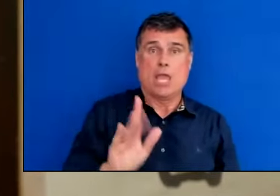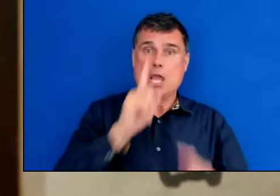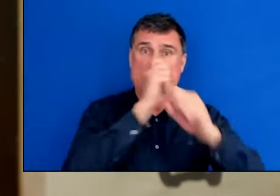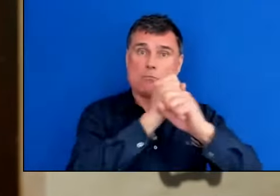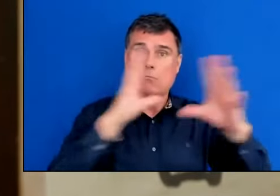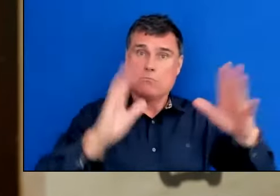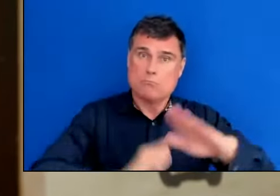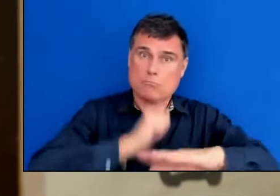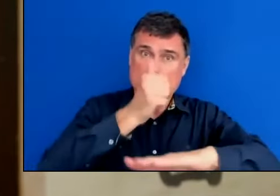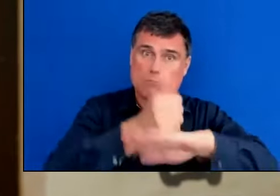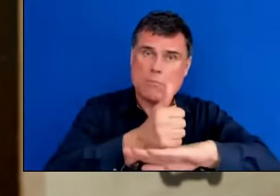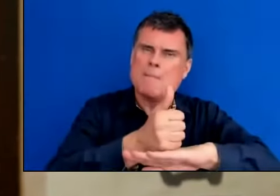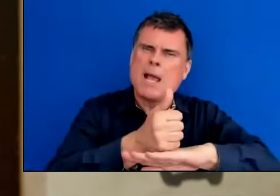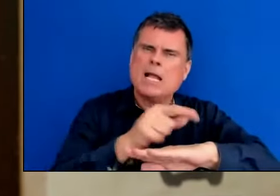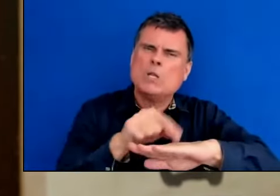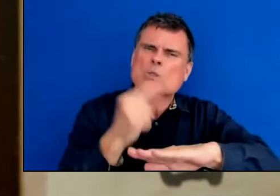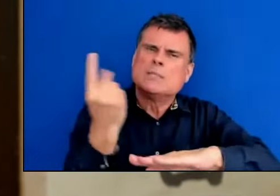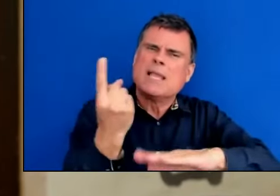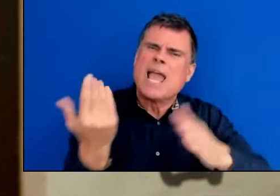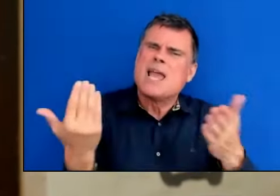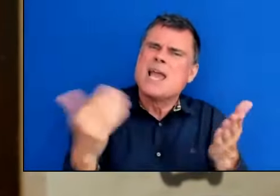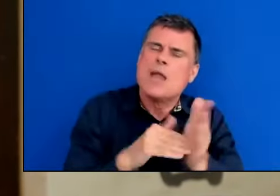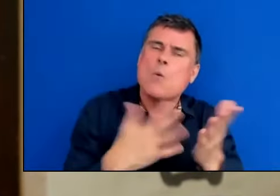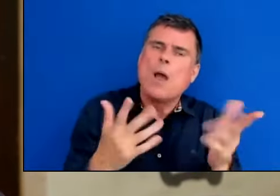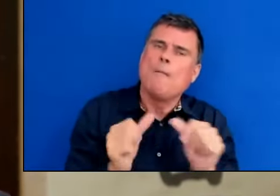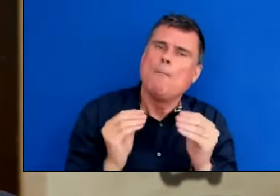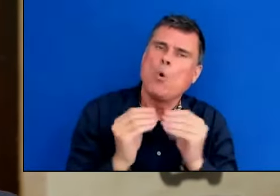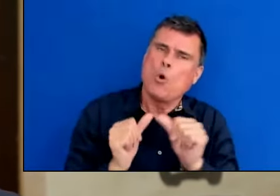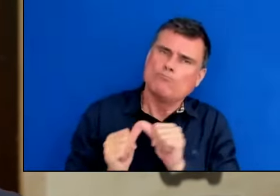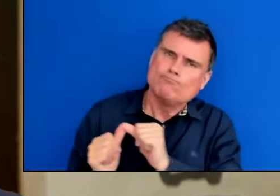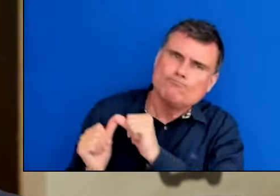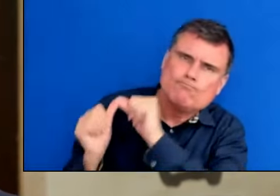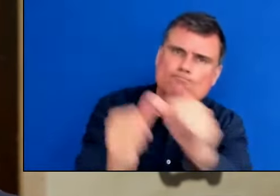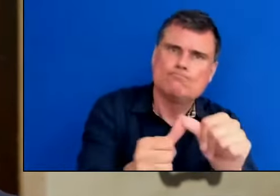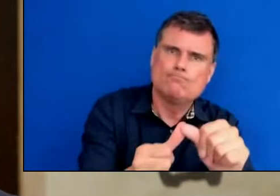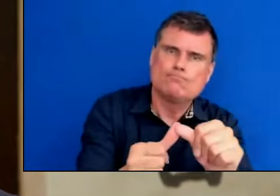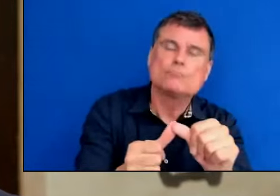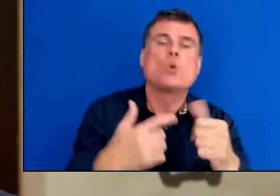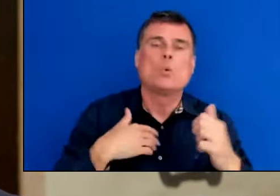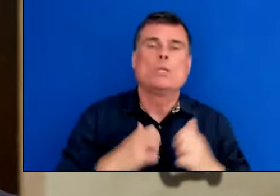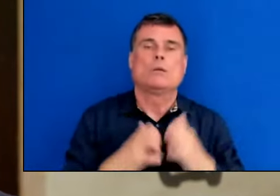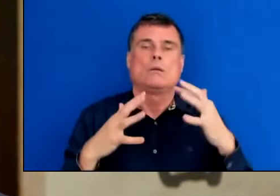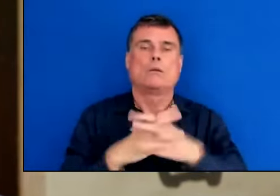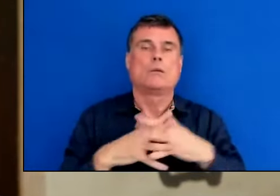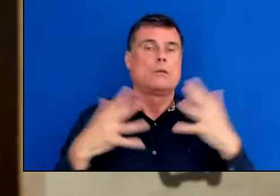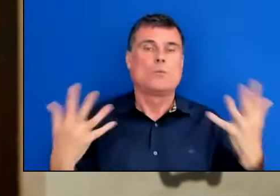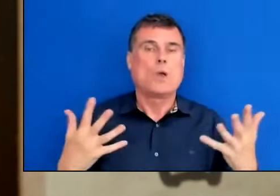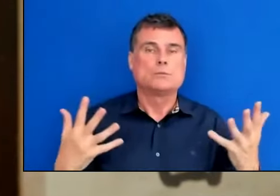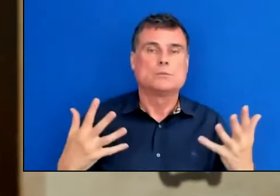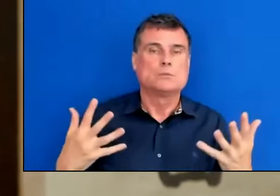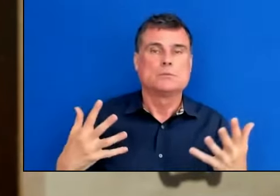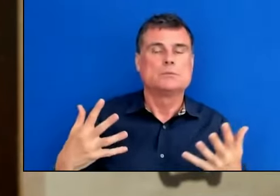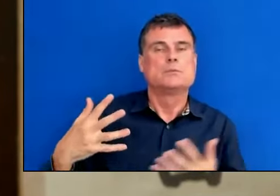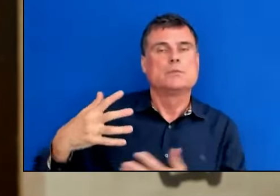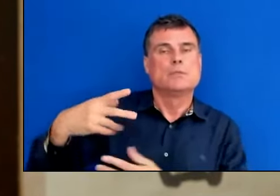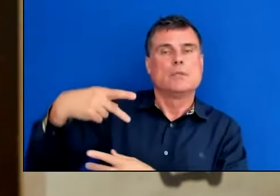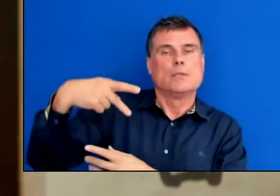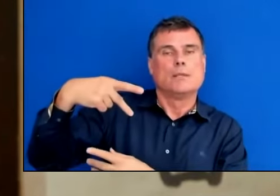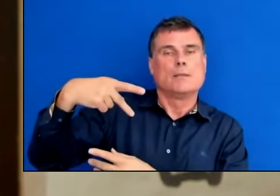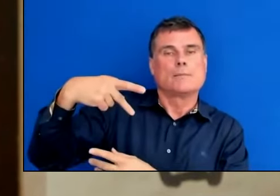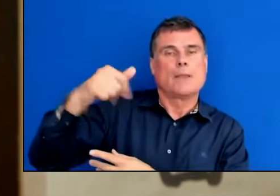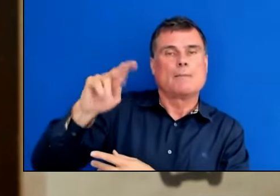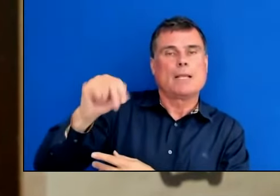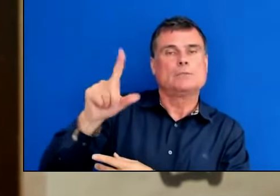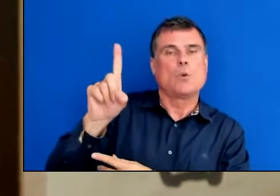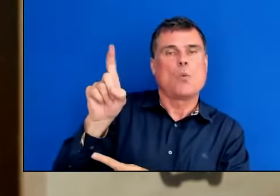in 2012 to make a lasting difference? And we've come up with a package, I'm proud to announce today,